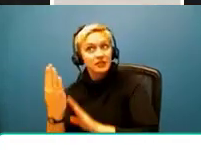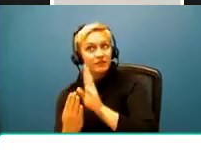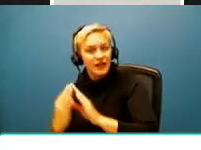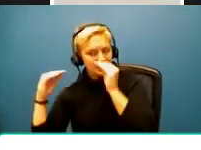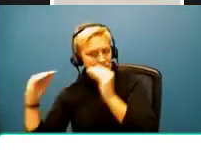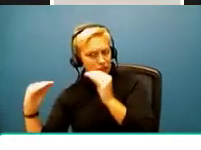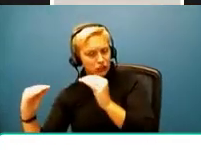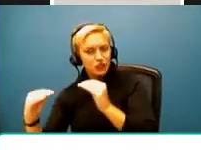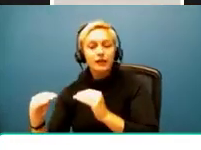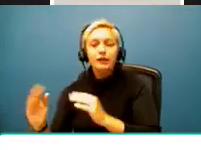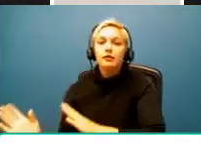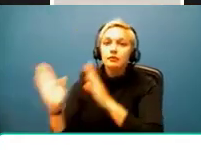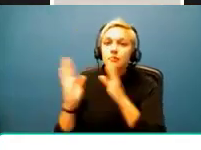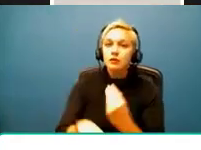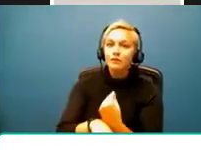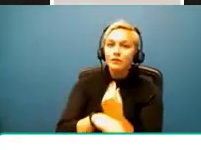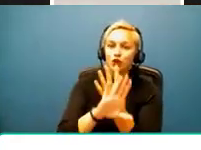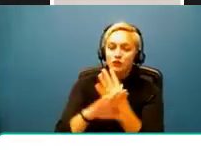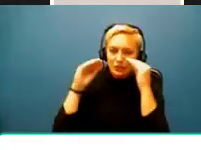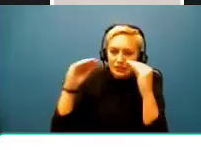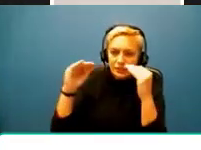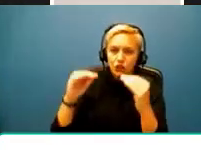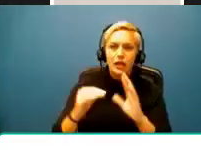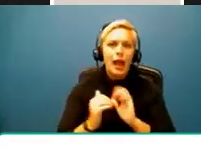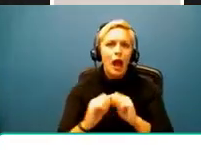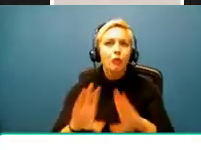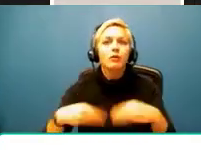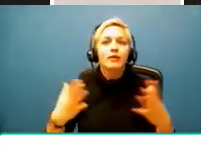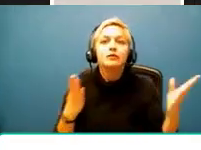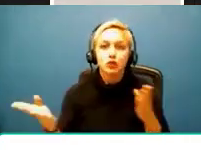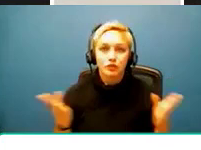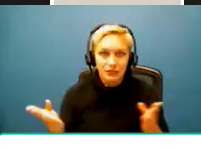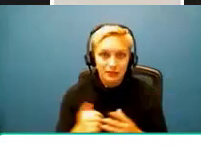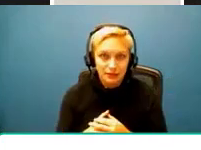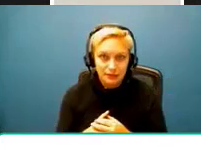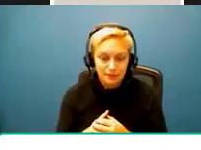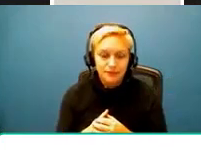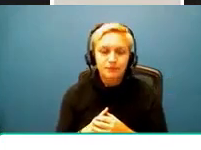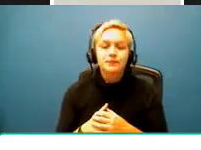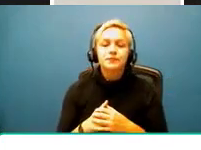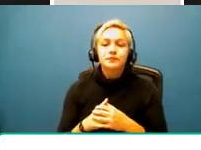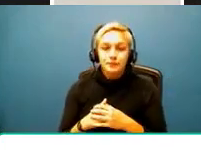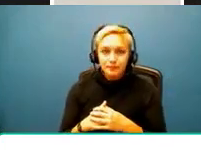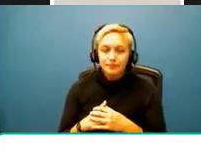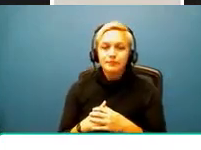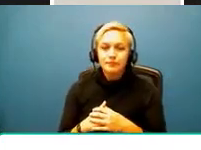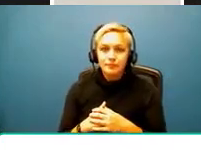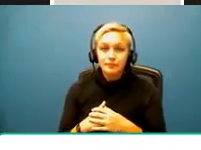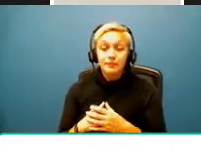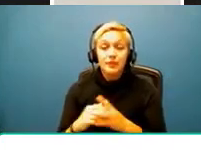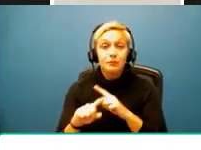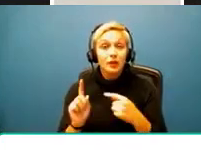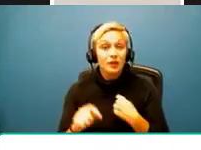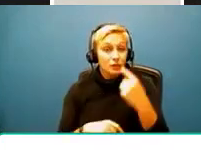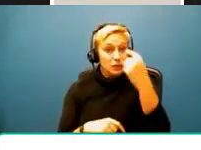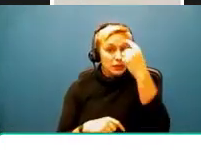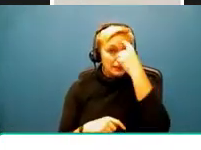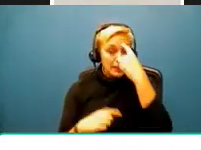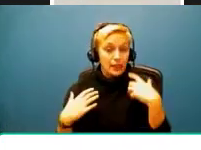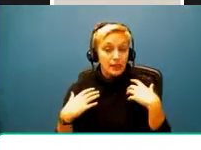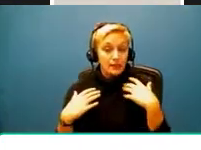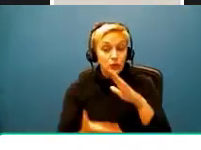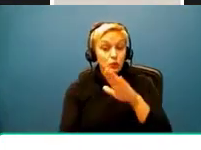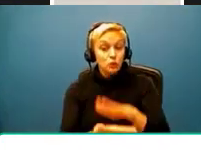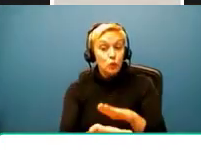they don't need to have the related services of school health services. Because again, thinking about